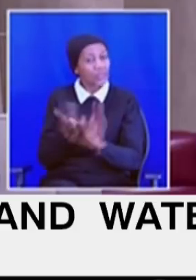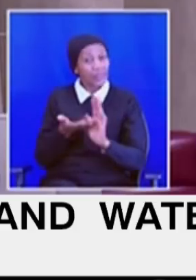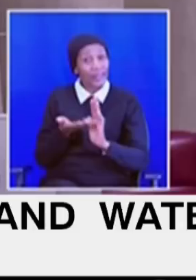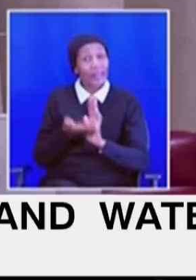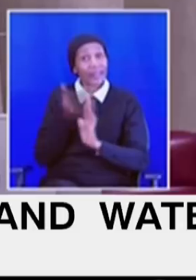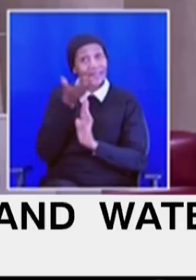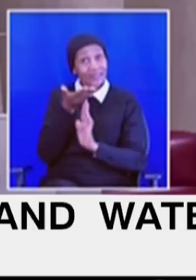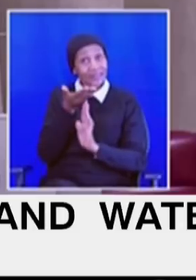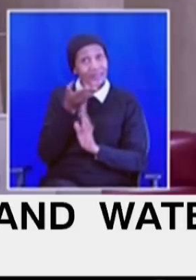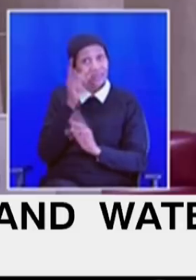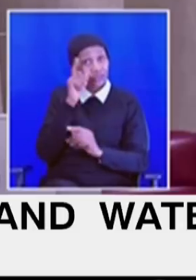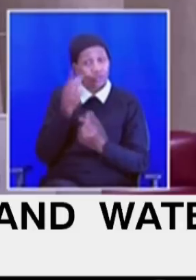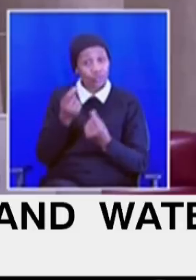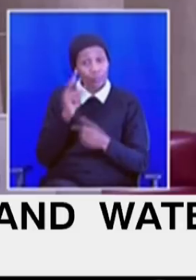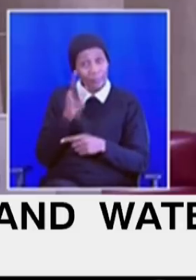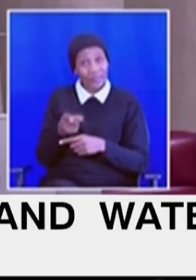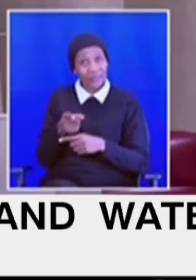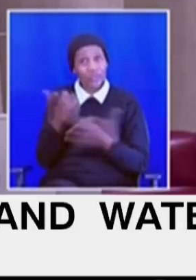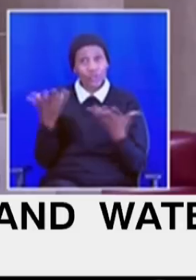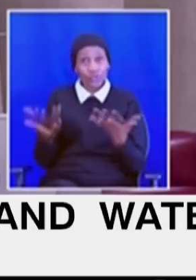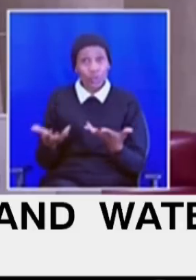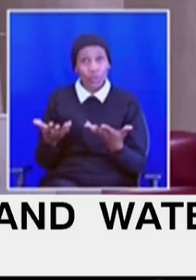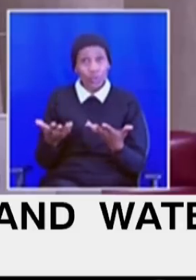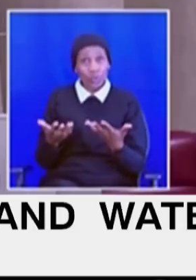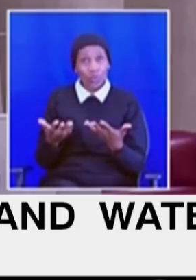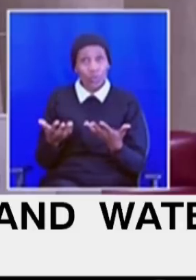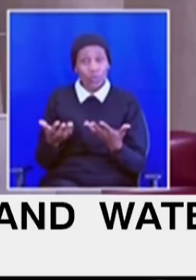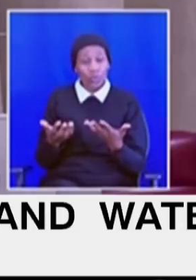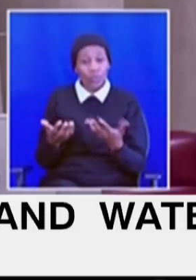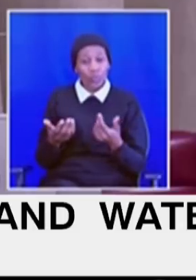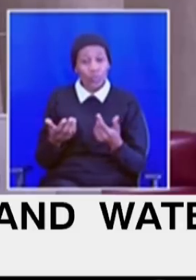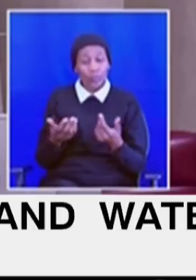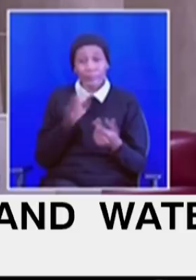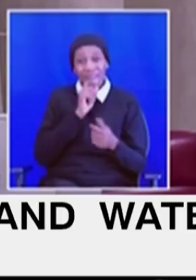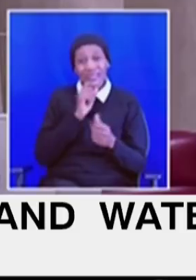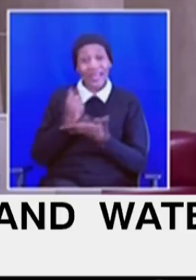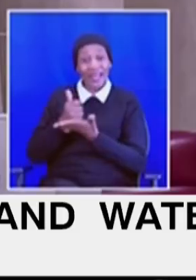increases, the debt relief arrangement is not sustainable.